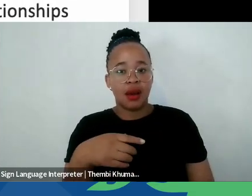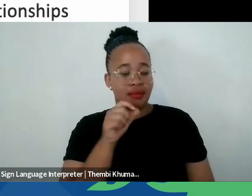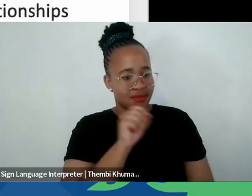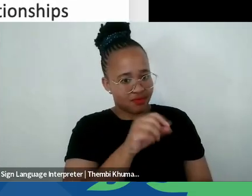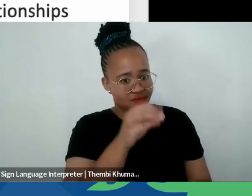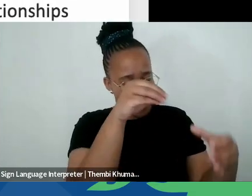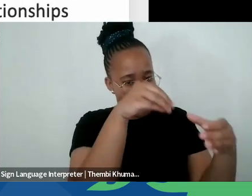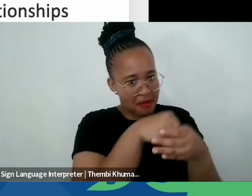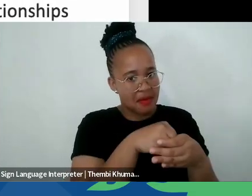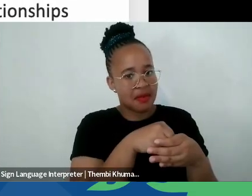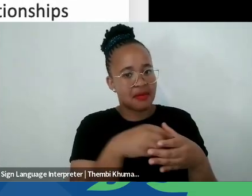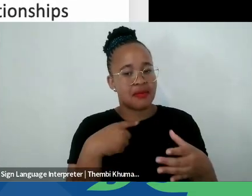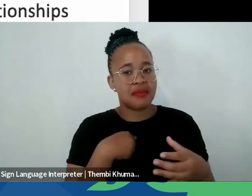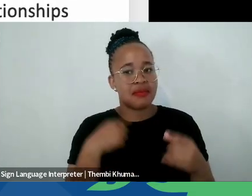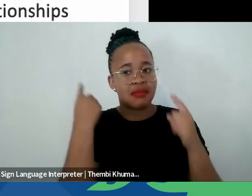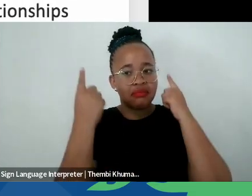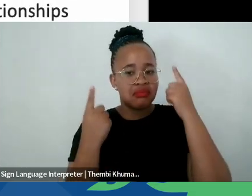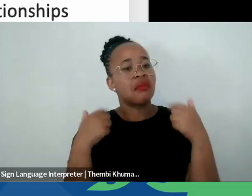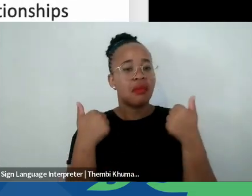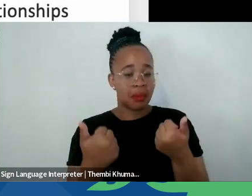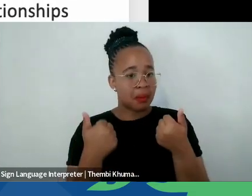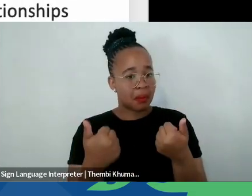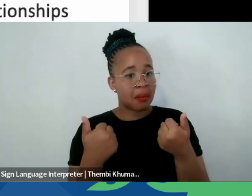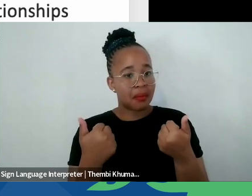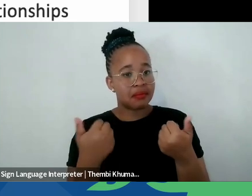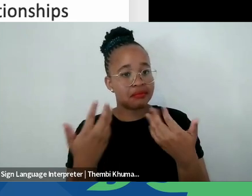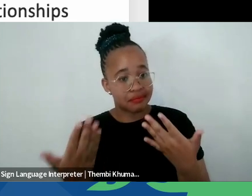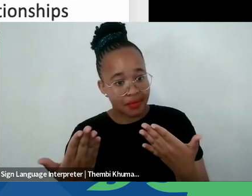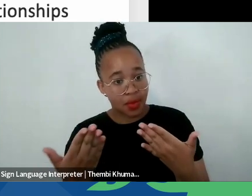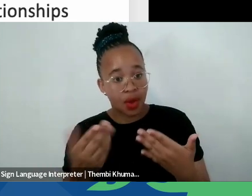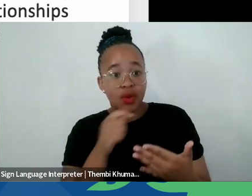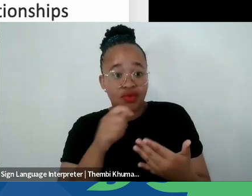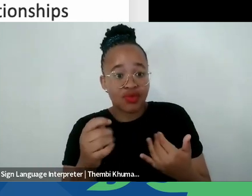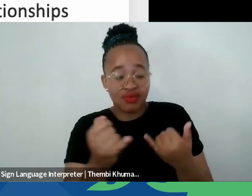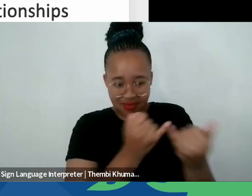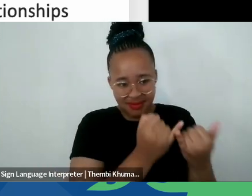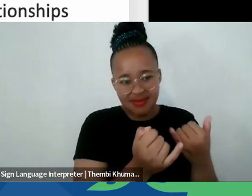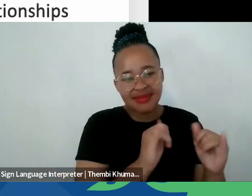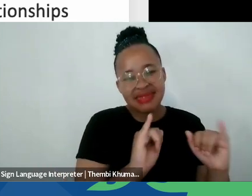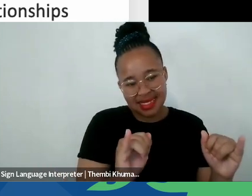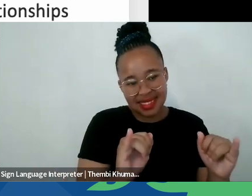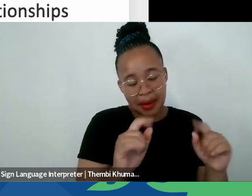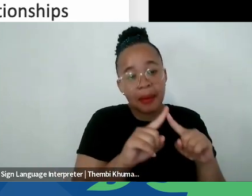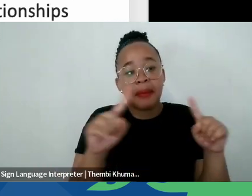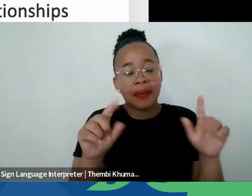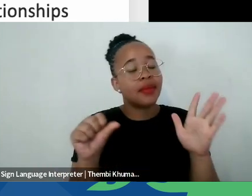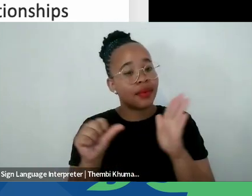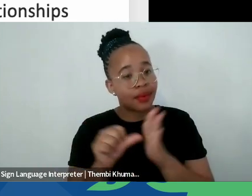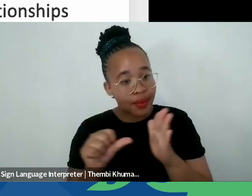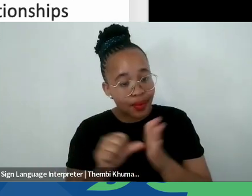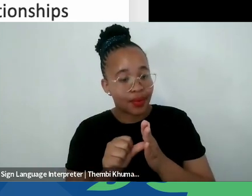And sex gets a lot of bad press. And I think it's important that we